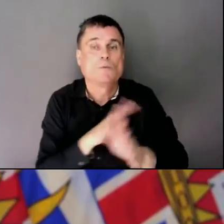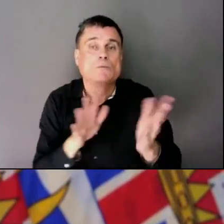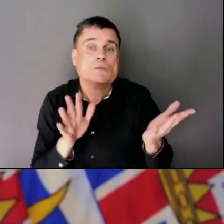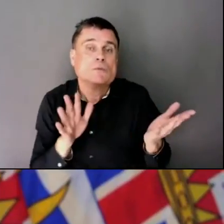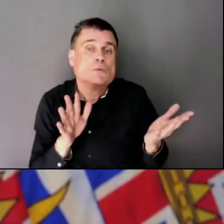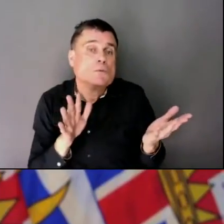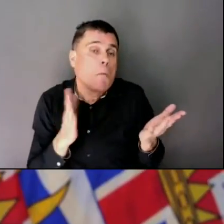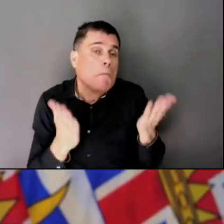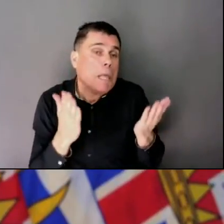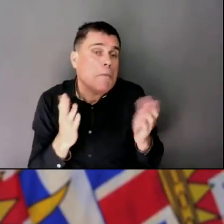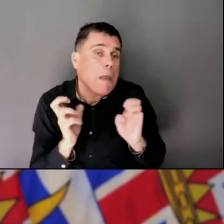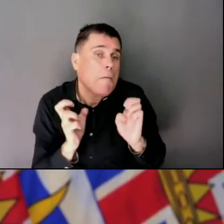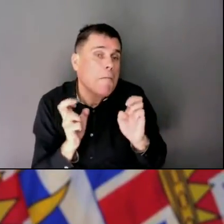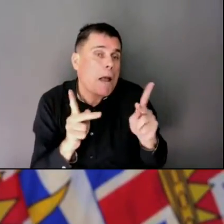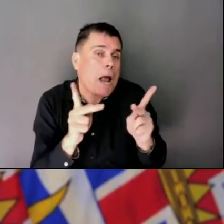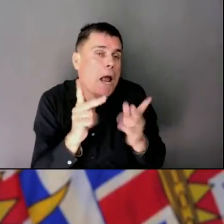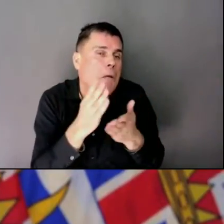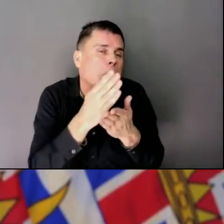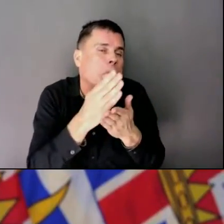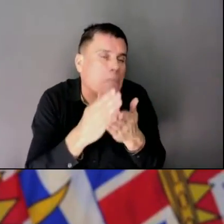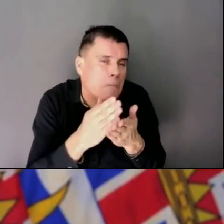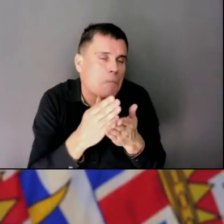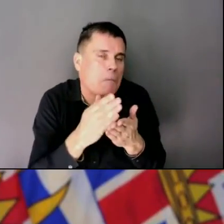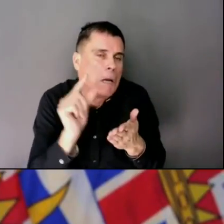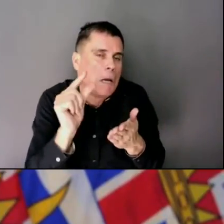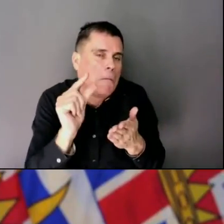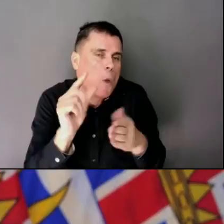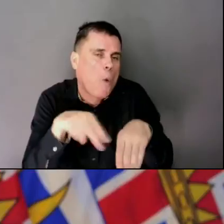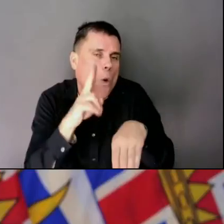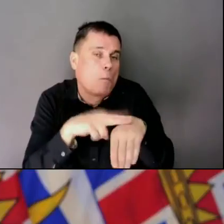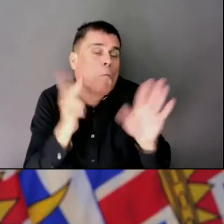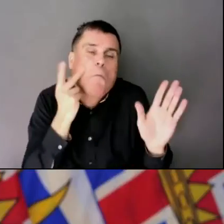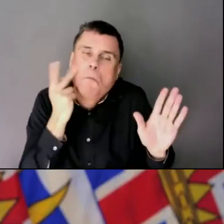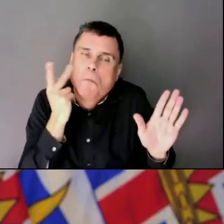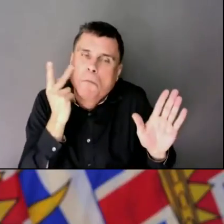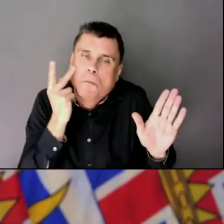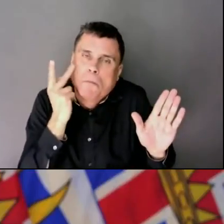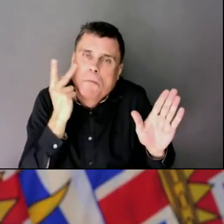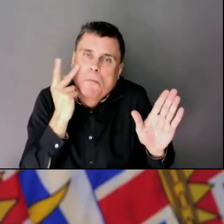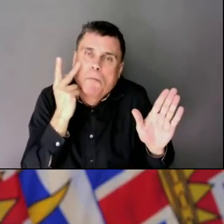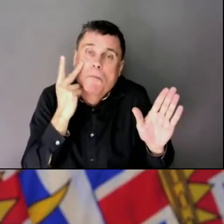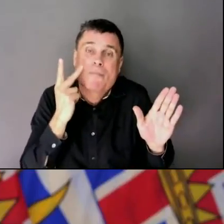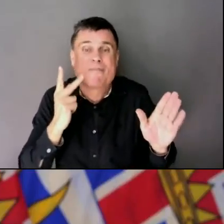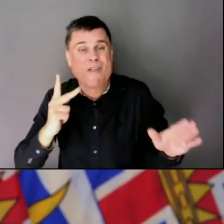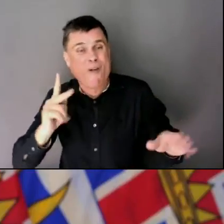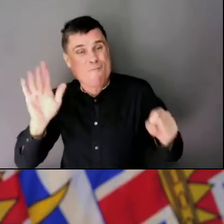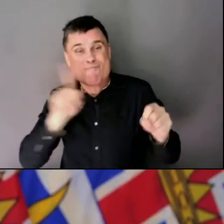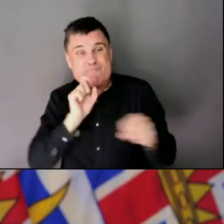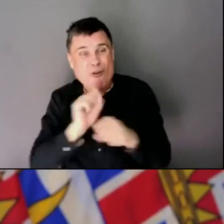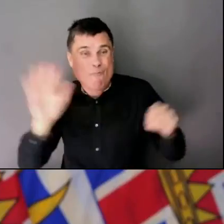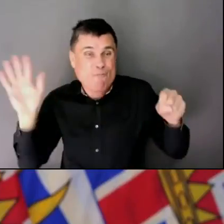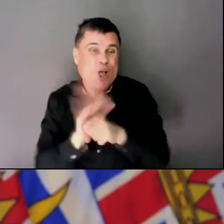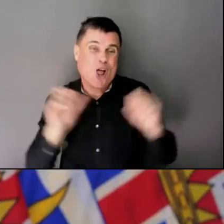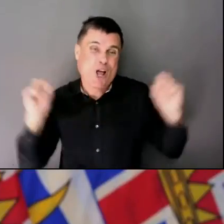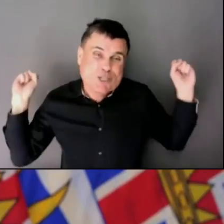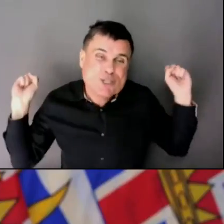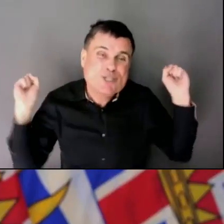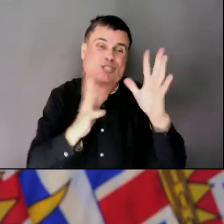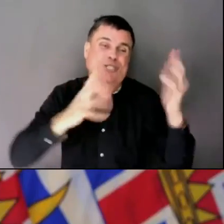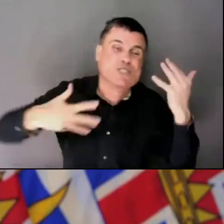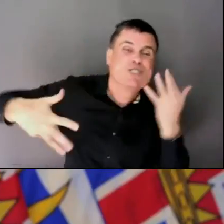the full back to what we would like to have in terms of social interactions and being together is not